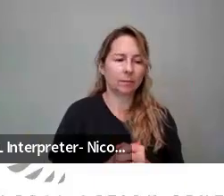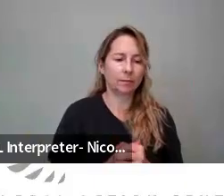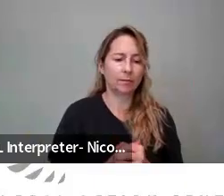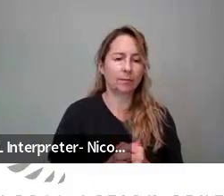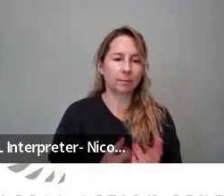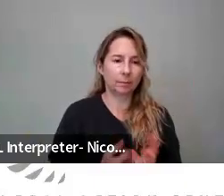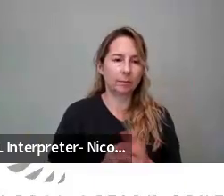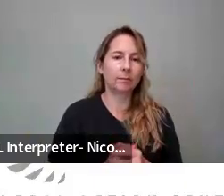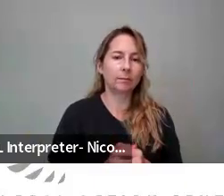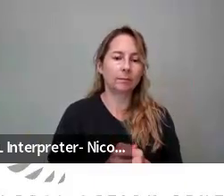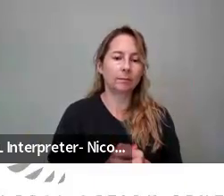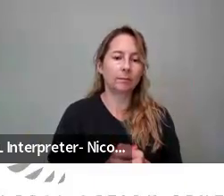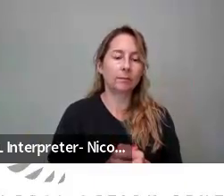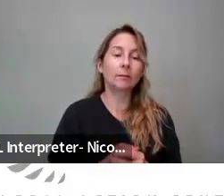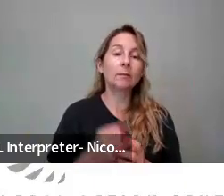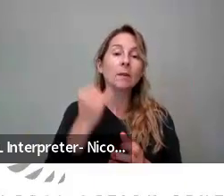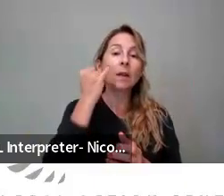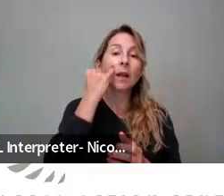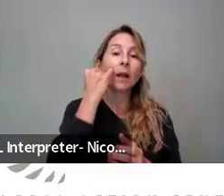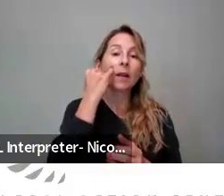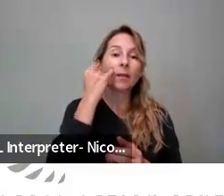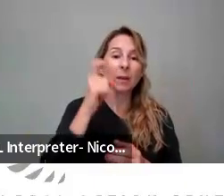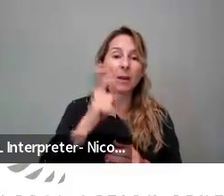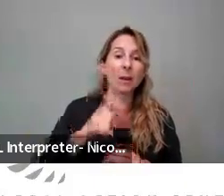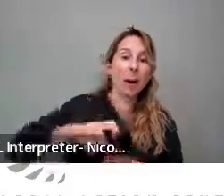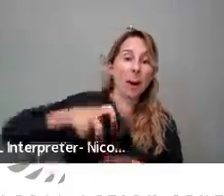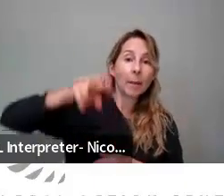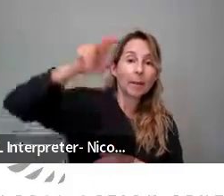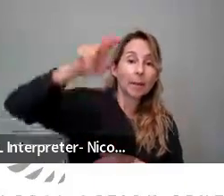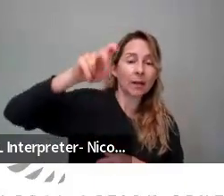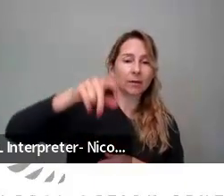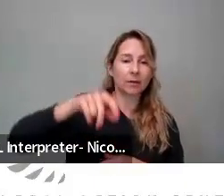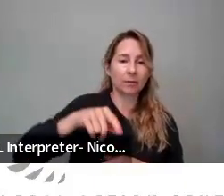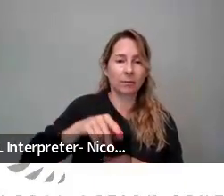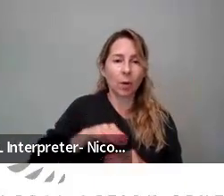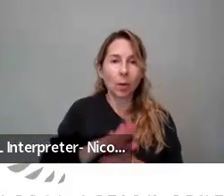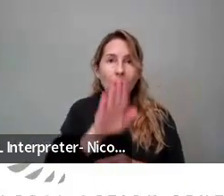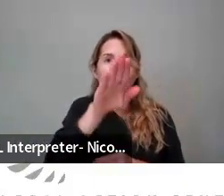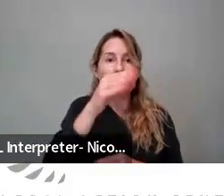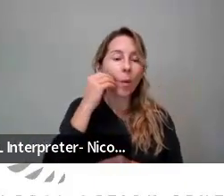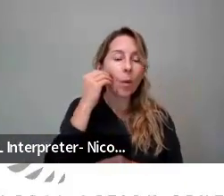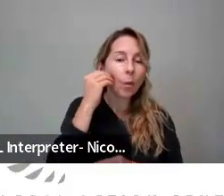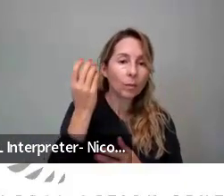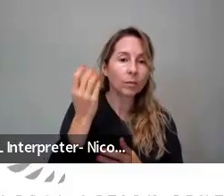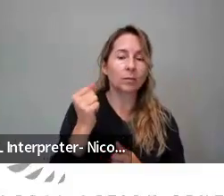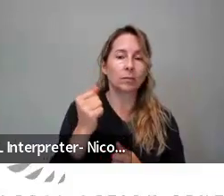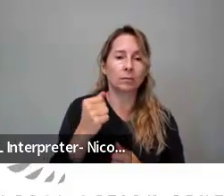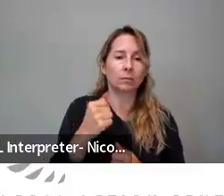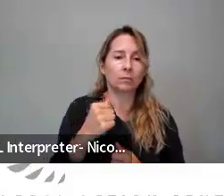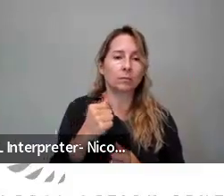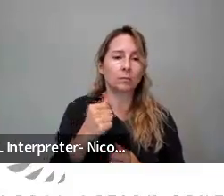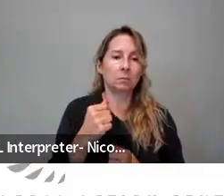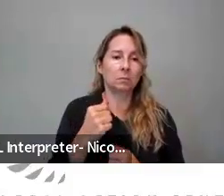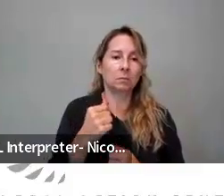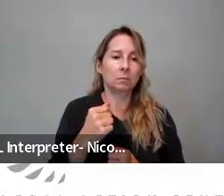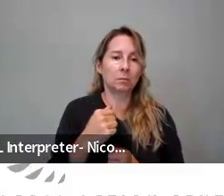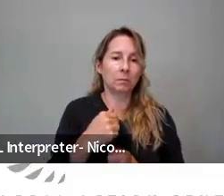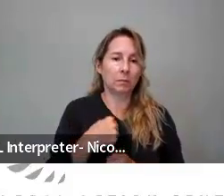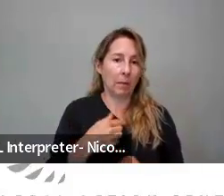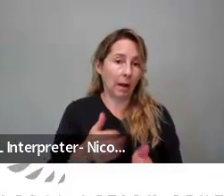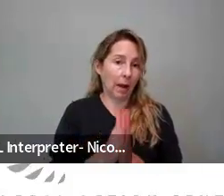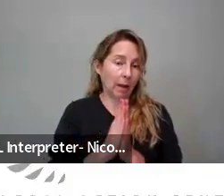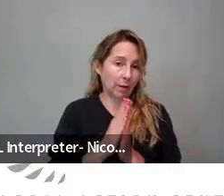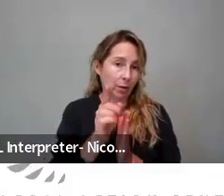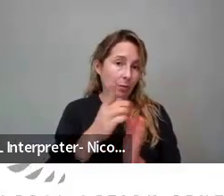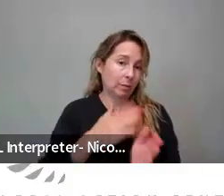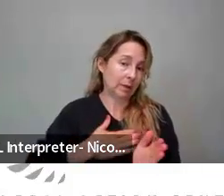is that I'm required to go upstairs to get into my unit, but I'm asking you to make some